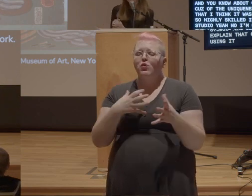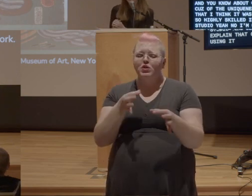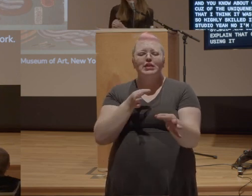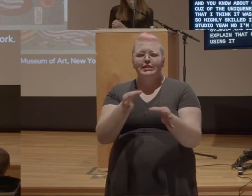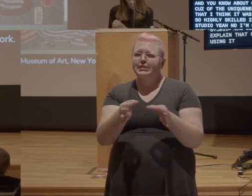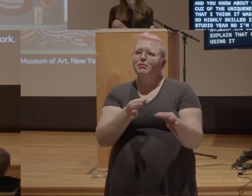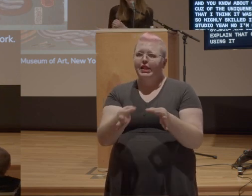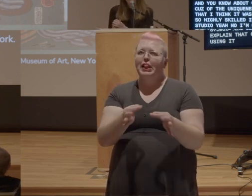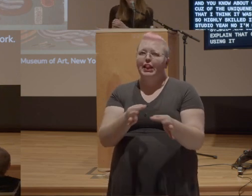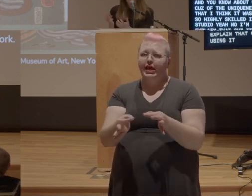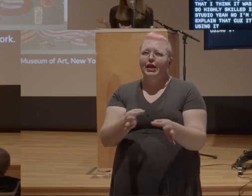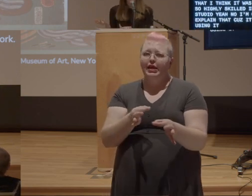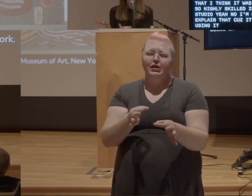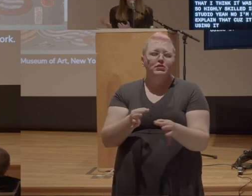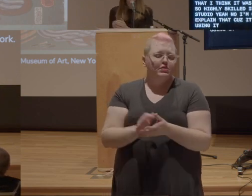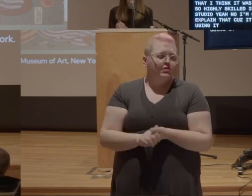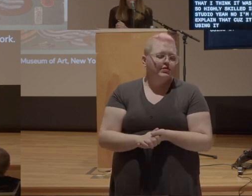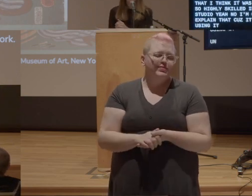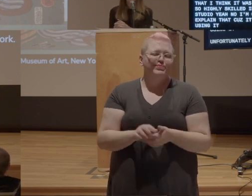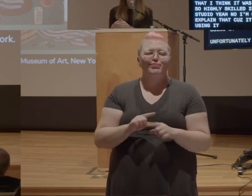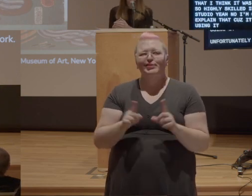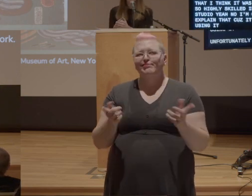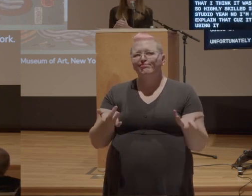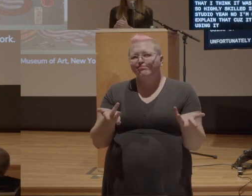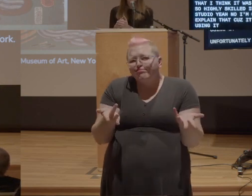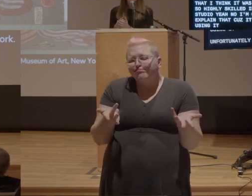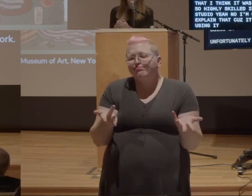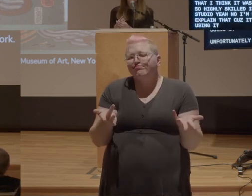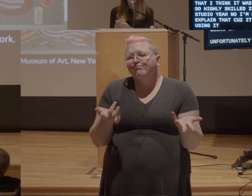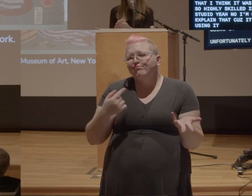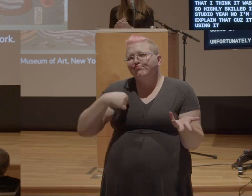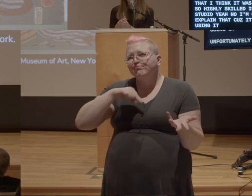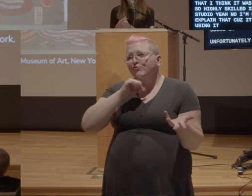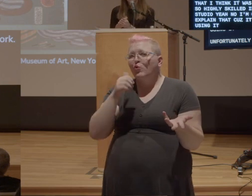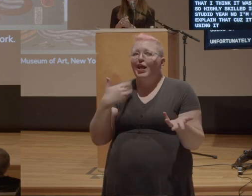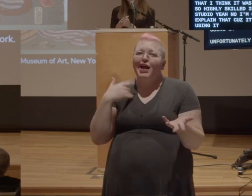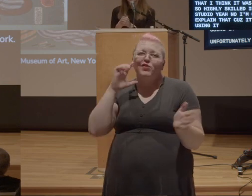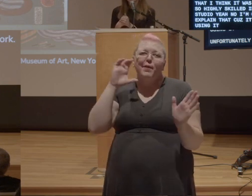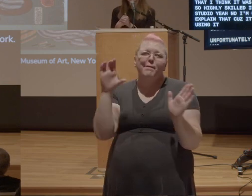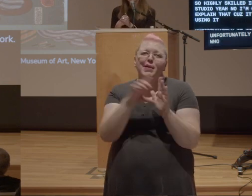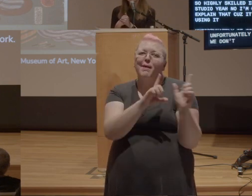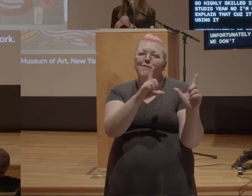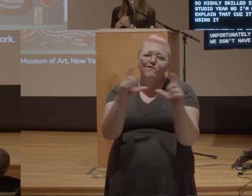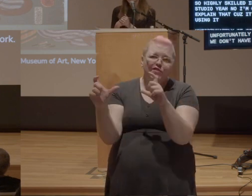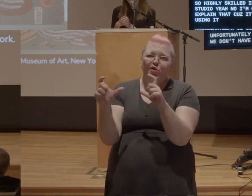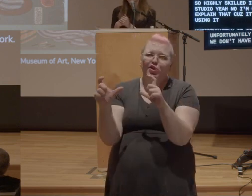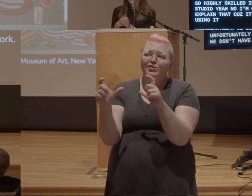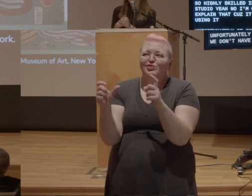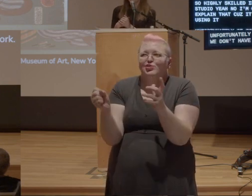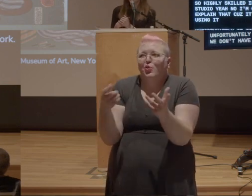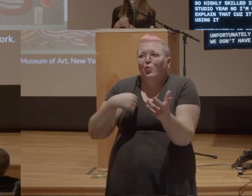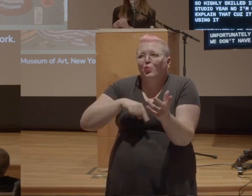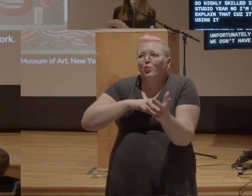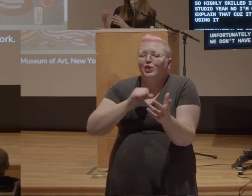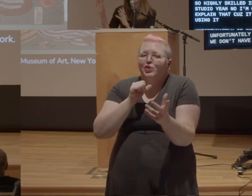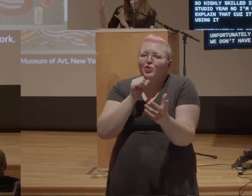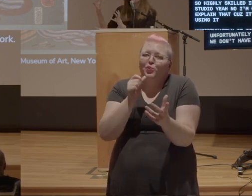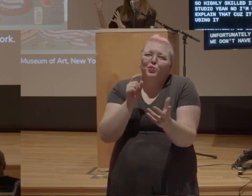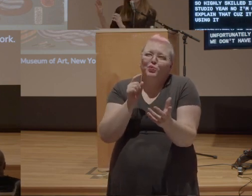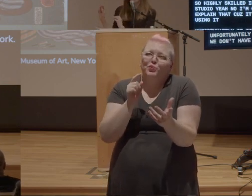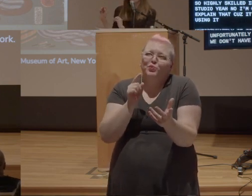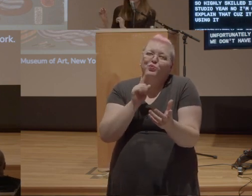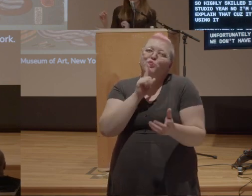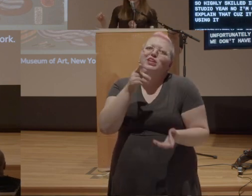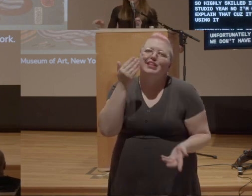studio. But unfortunately, of course, we don't have photographs. We don't have photos of these studios and how they worked. So this is